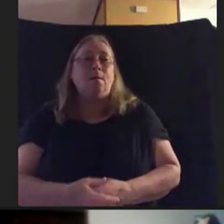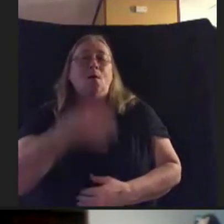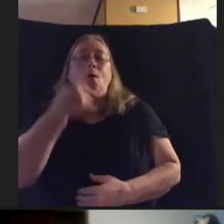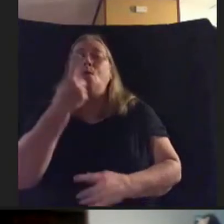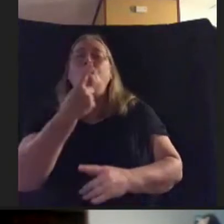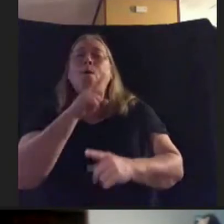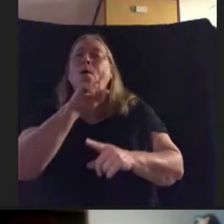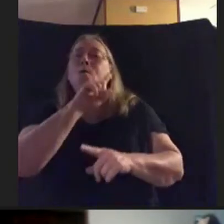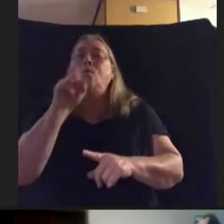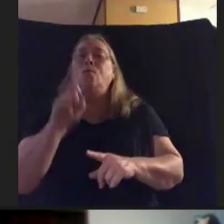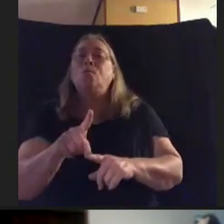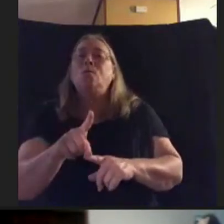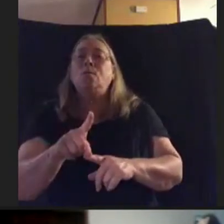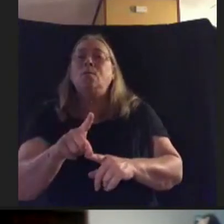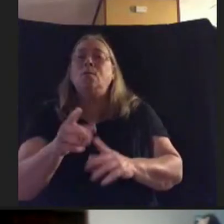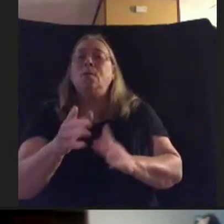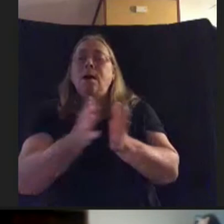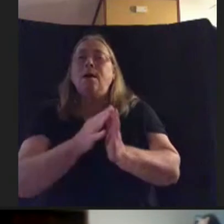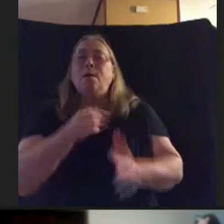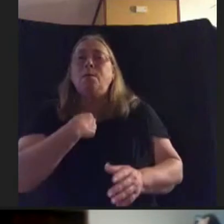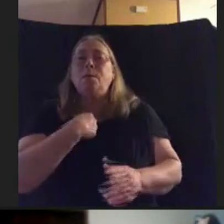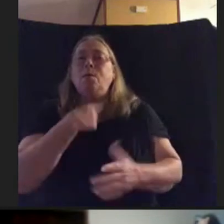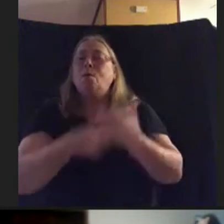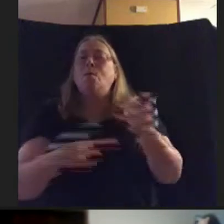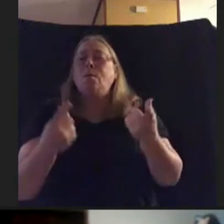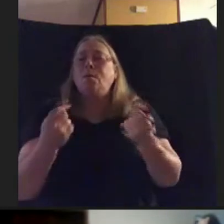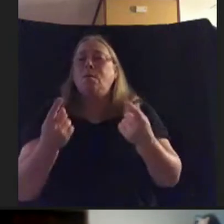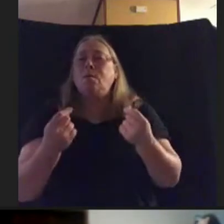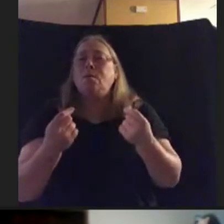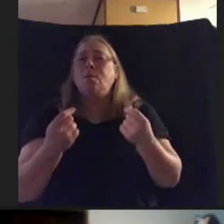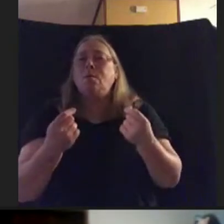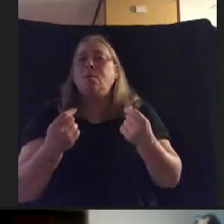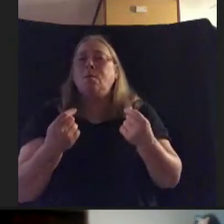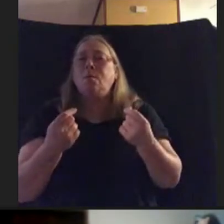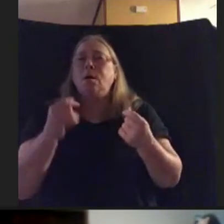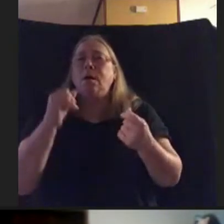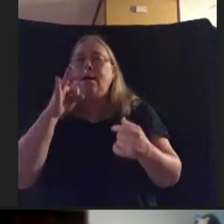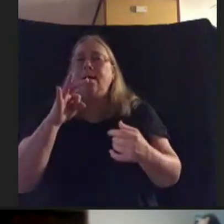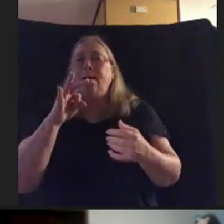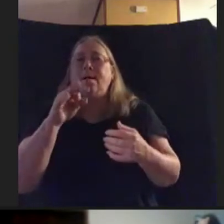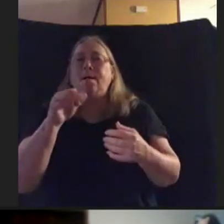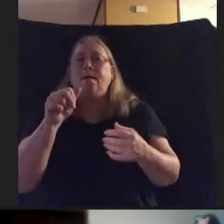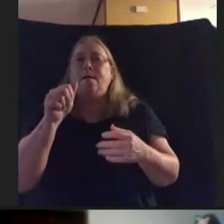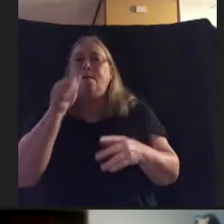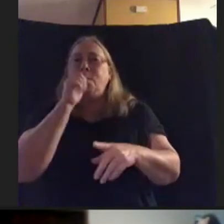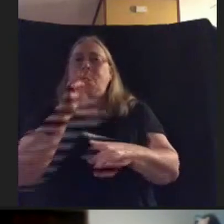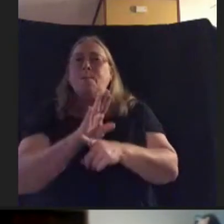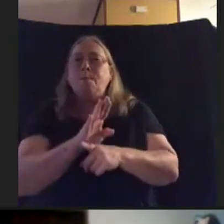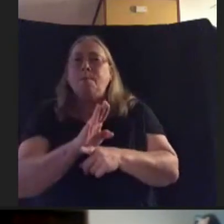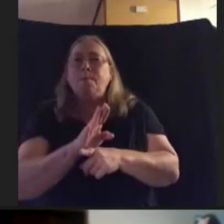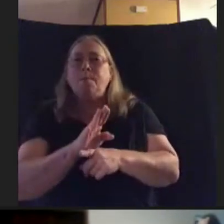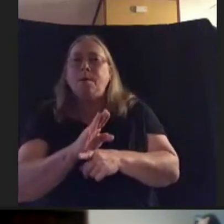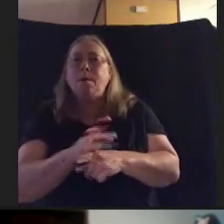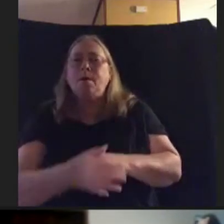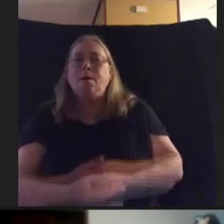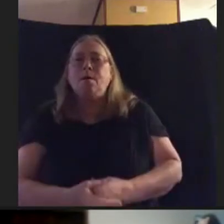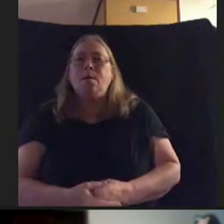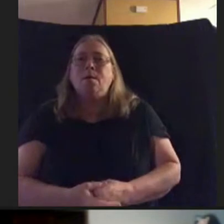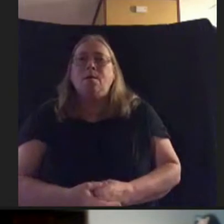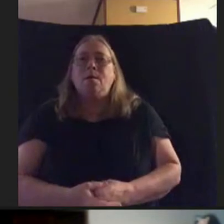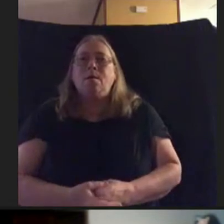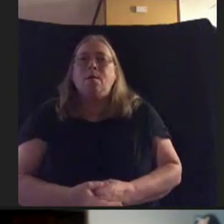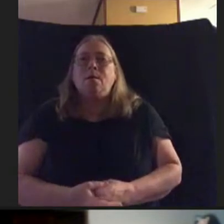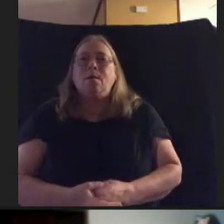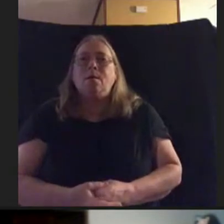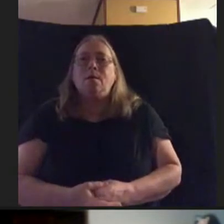is, what would you do if this were a private business? What would your recommendations be? So I went through those, and there's